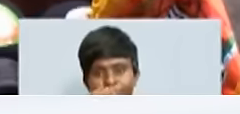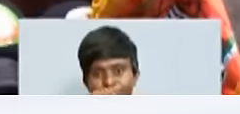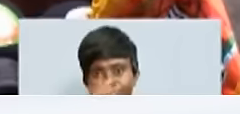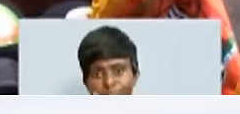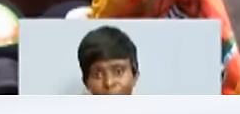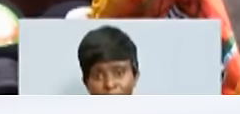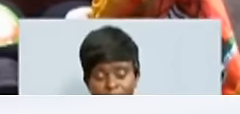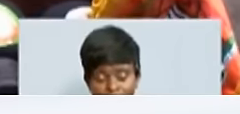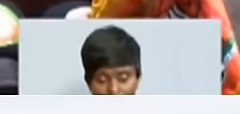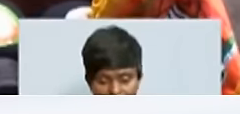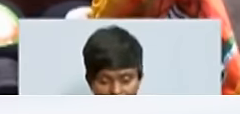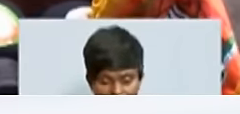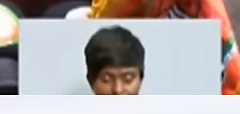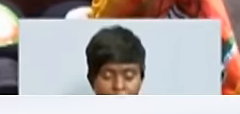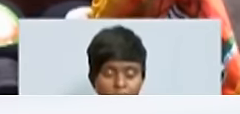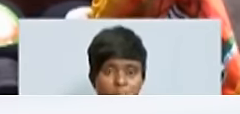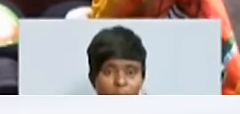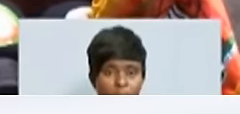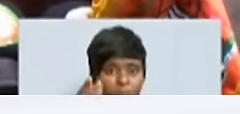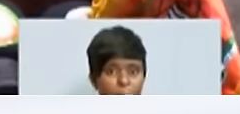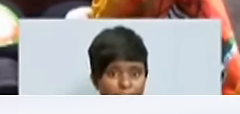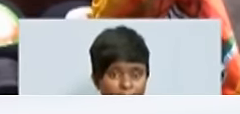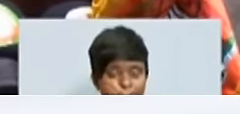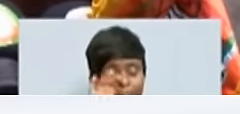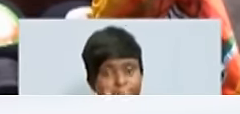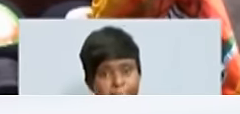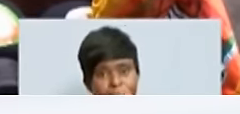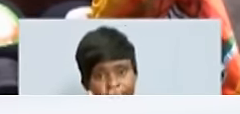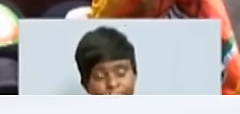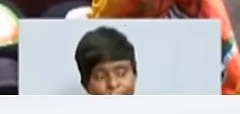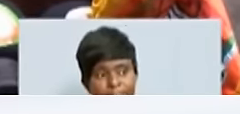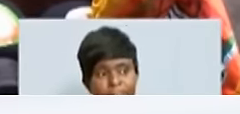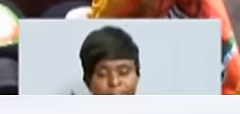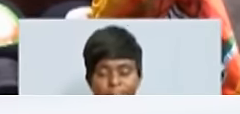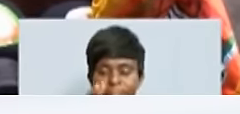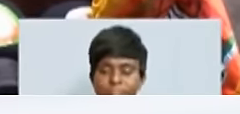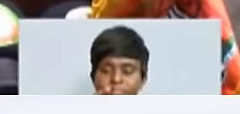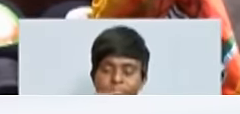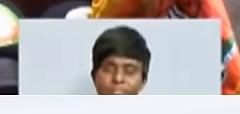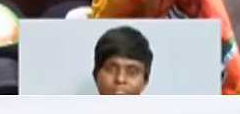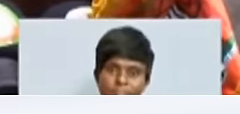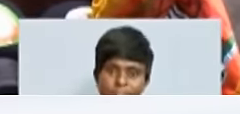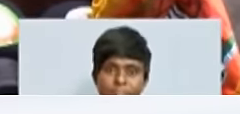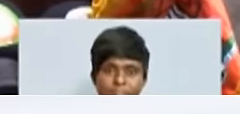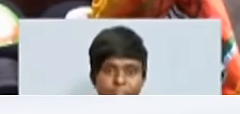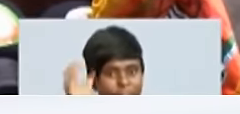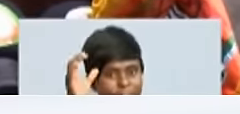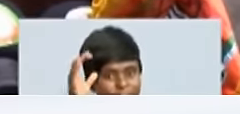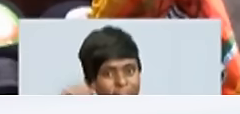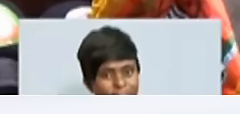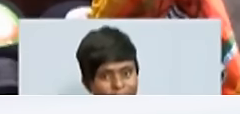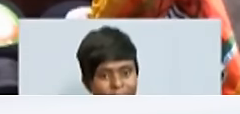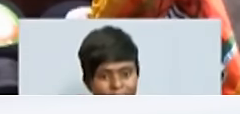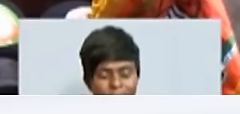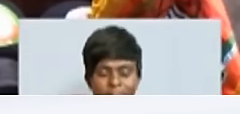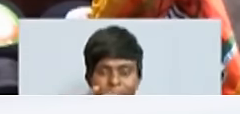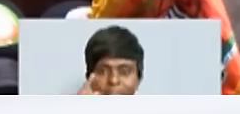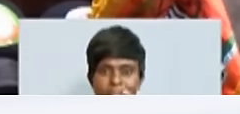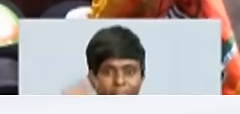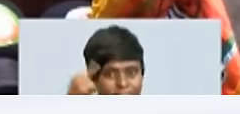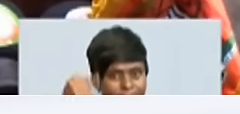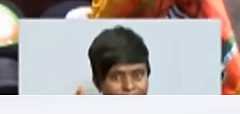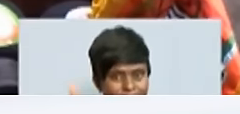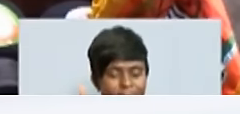We call upon local businesses, churches, NGOs, civil society to join